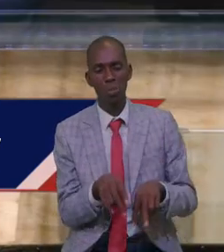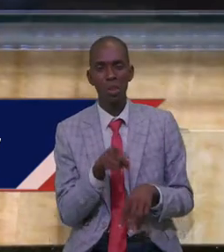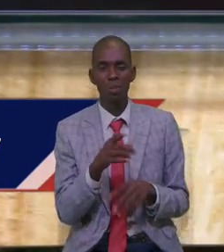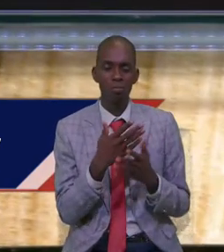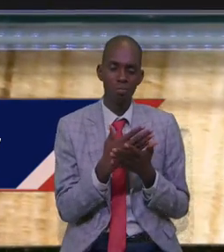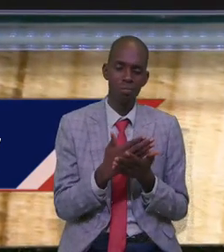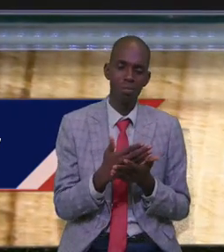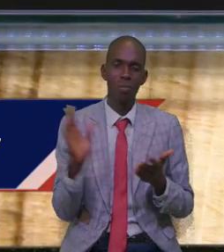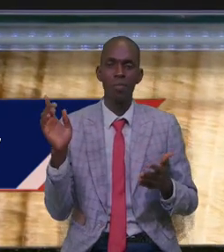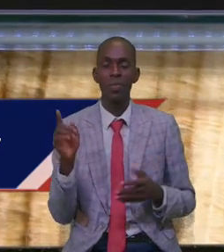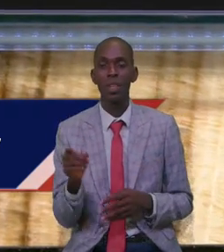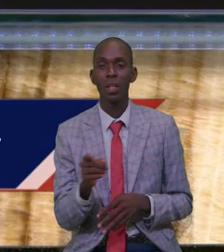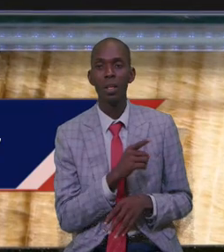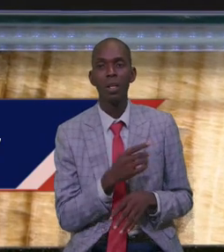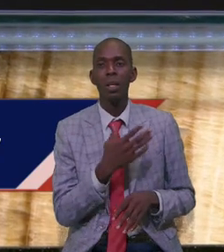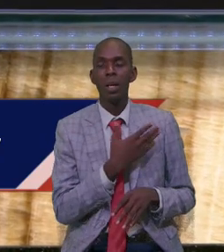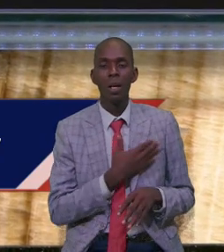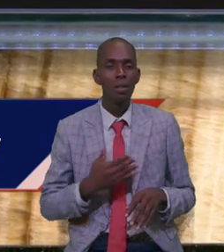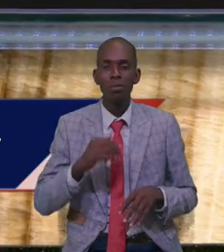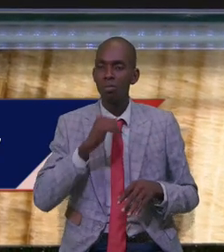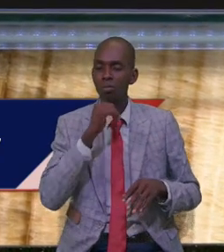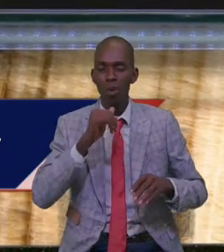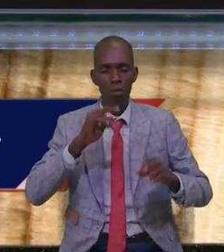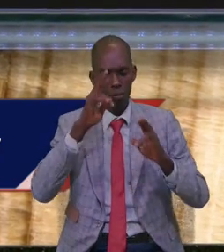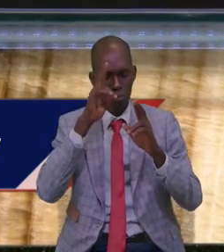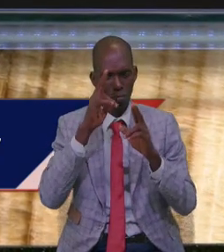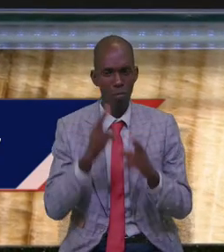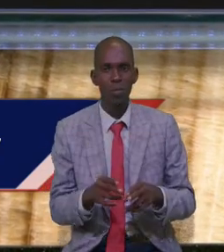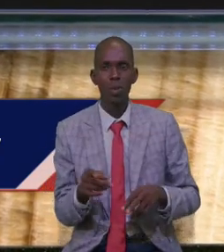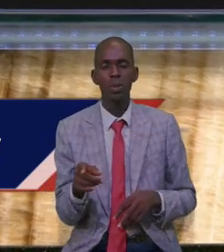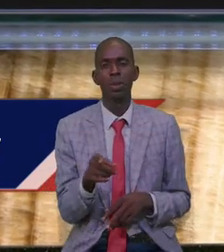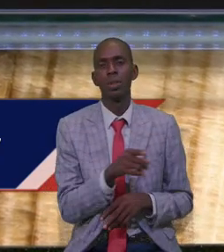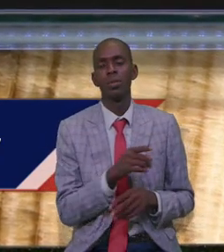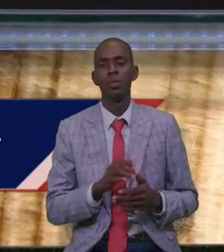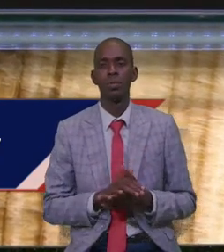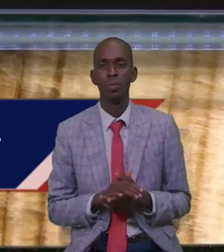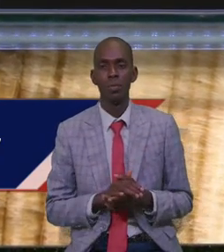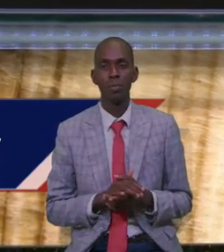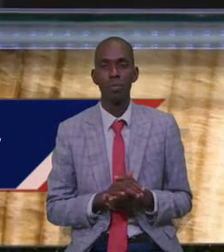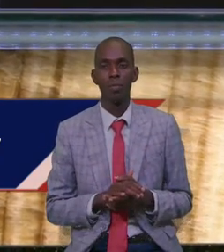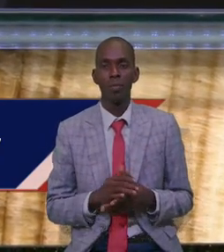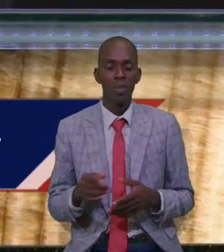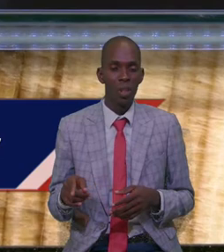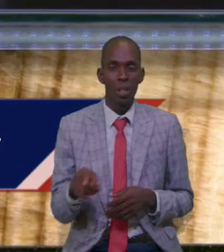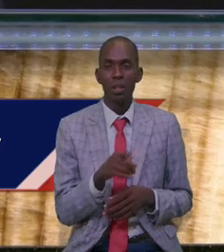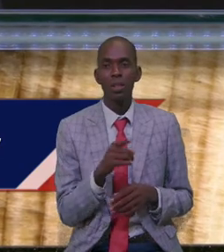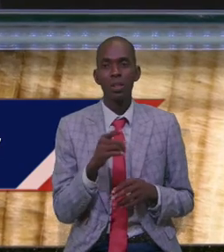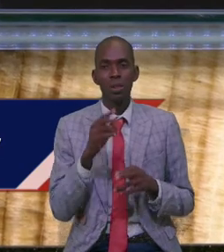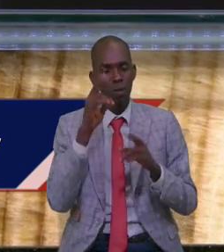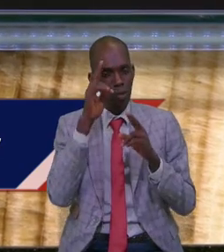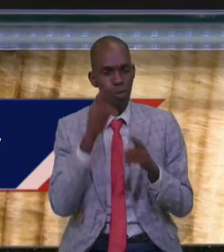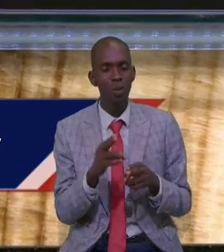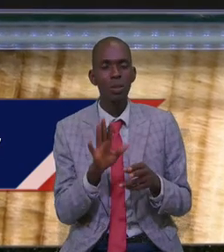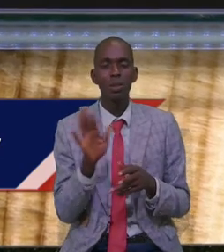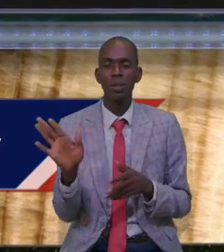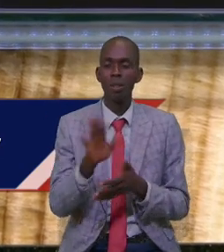rejected him. They exalted their opinion above his message. They exalted their